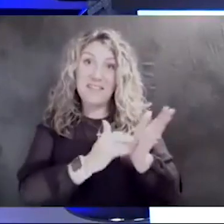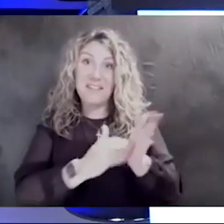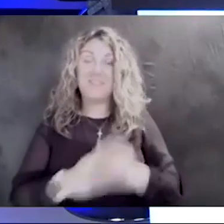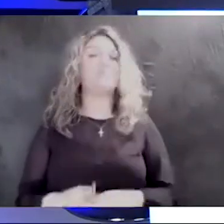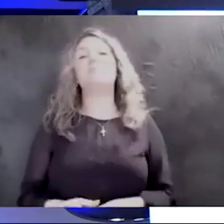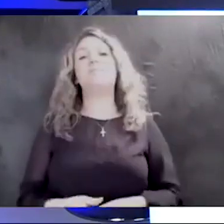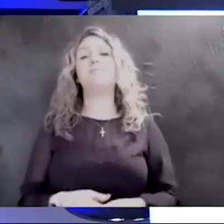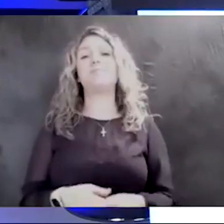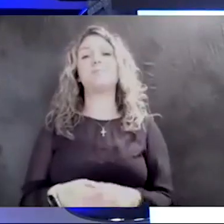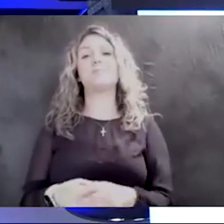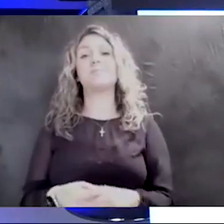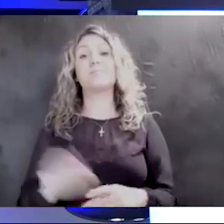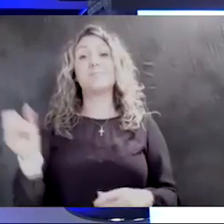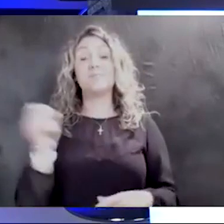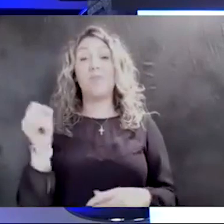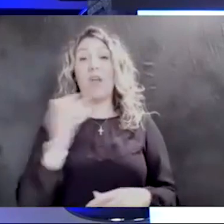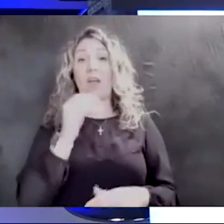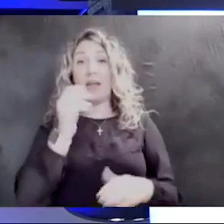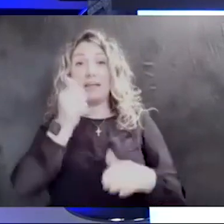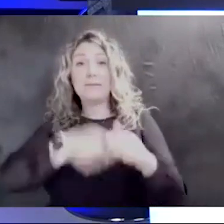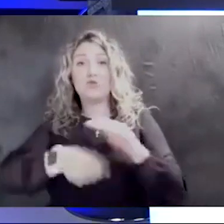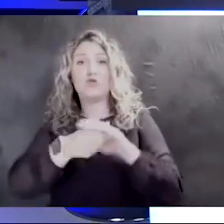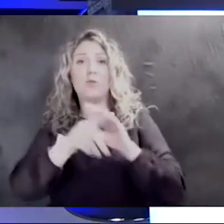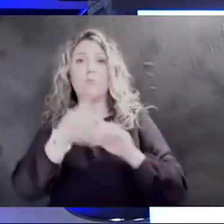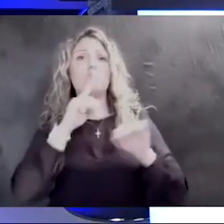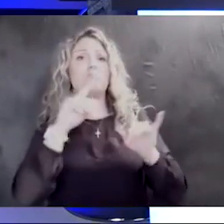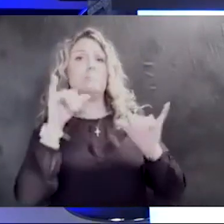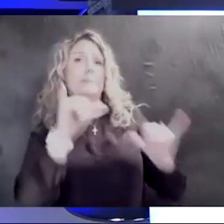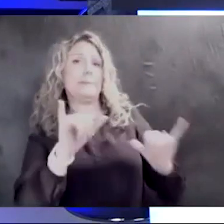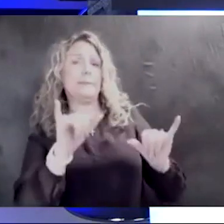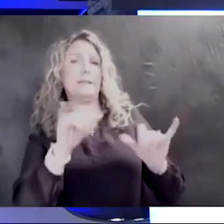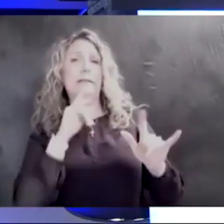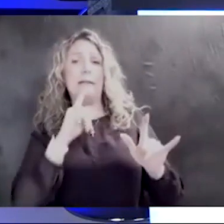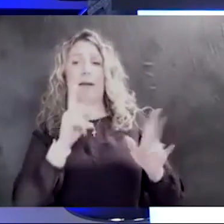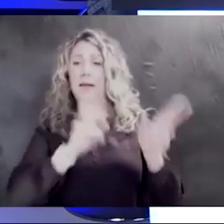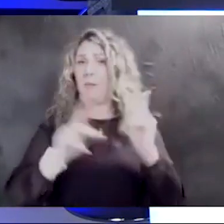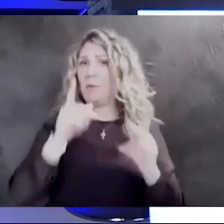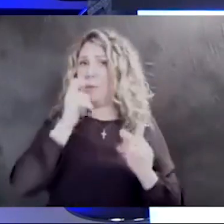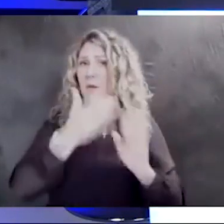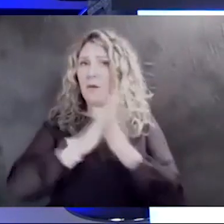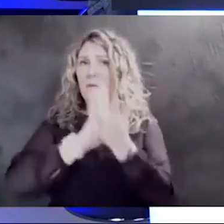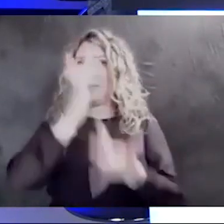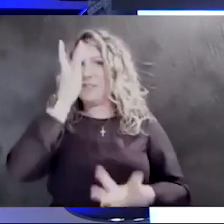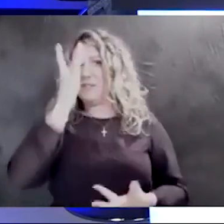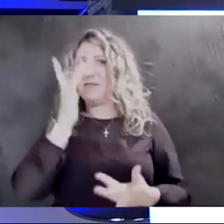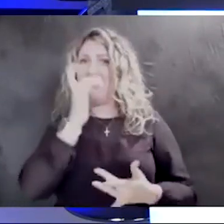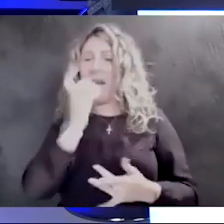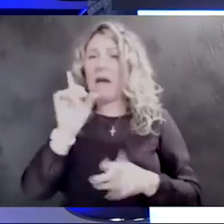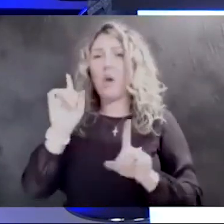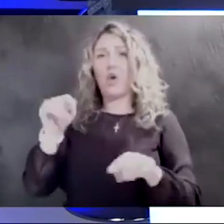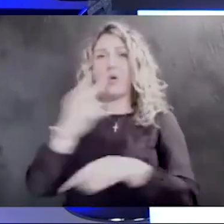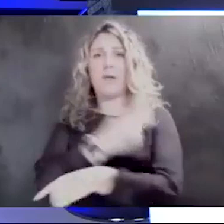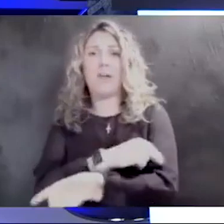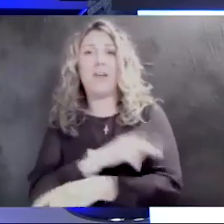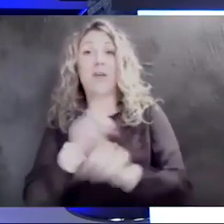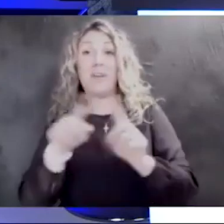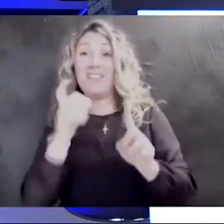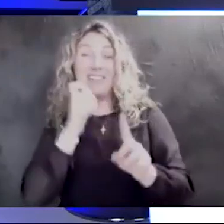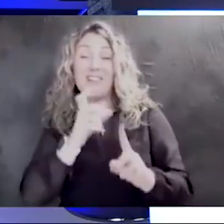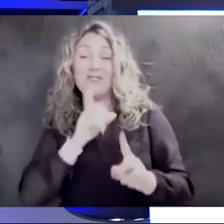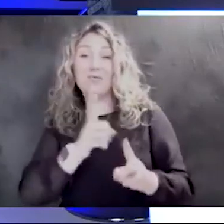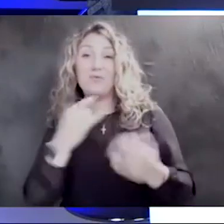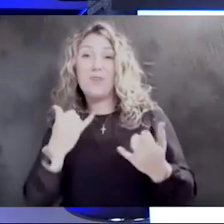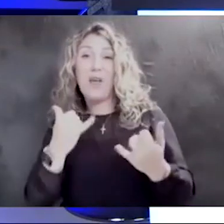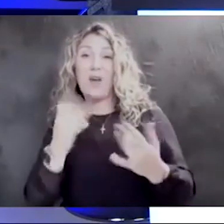the sheltering actually had another interesting effect. People just weren't getting sick; they weren't coming to the hospital. But that's not true now. So,